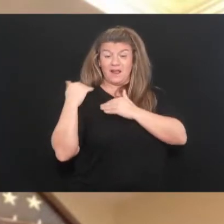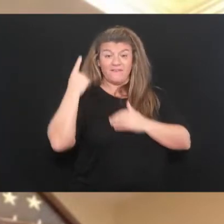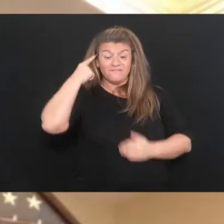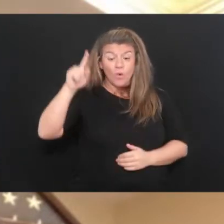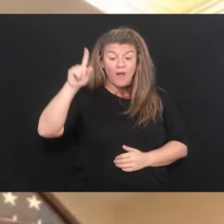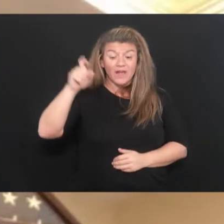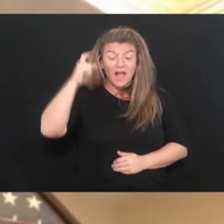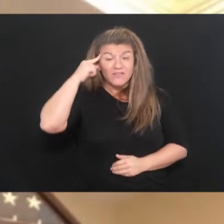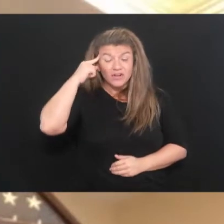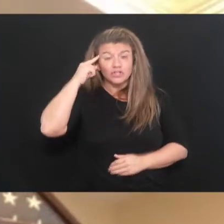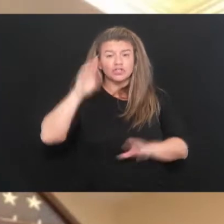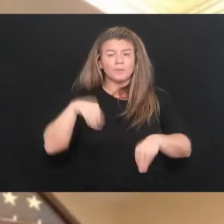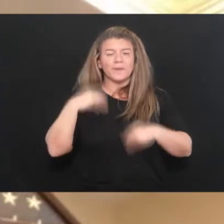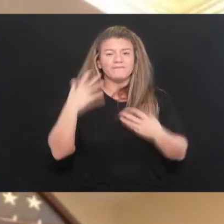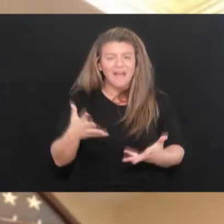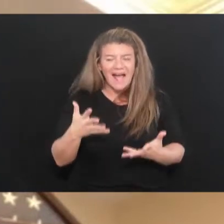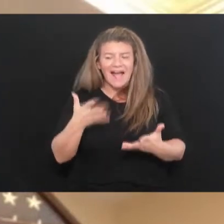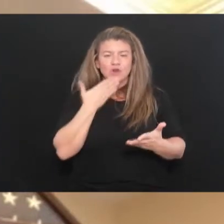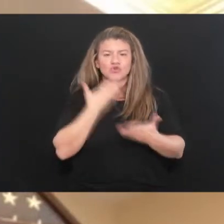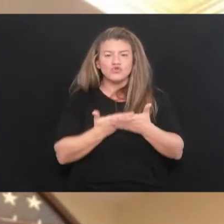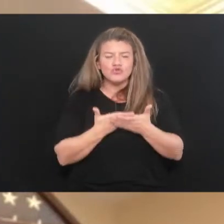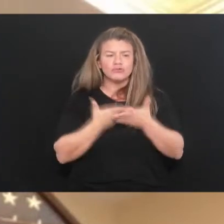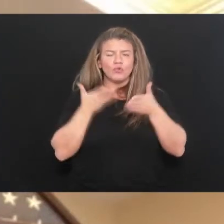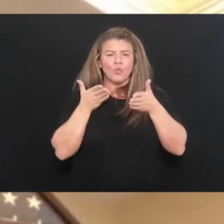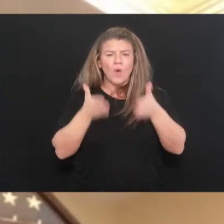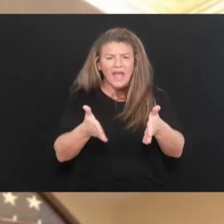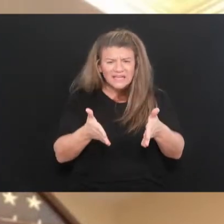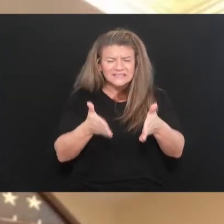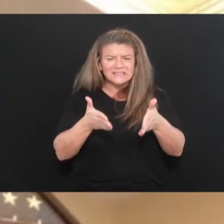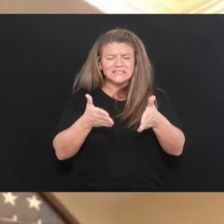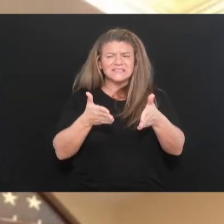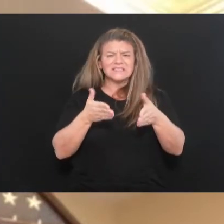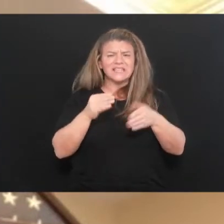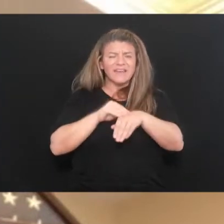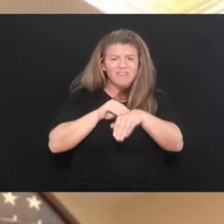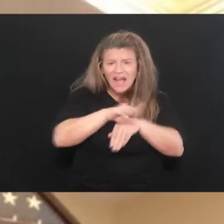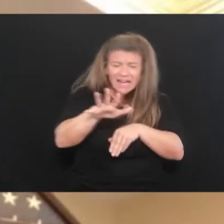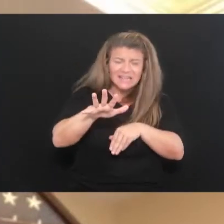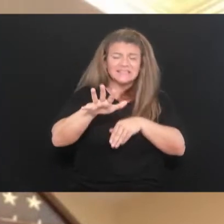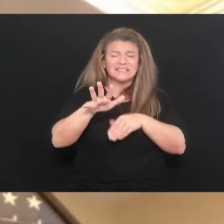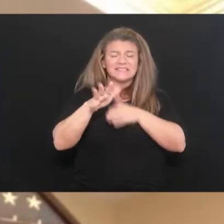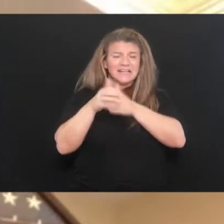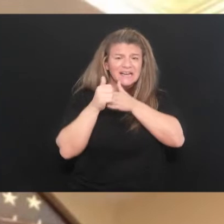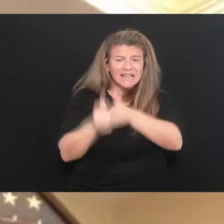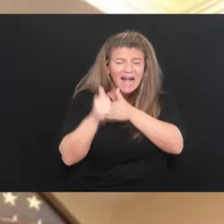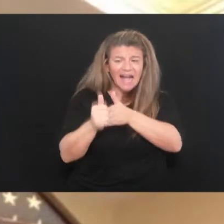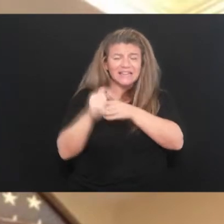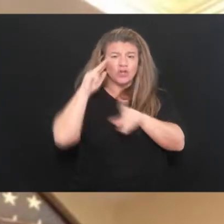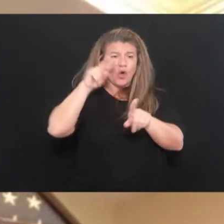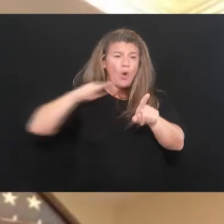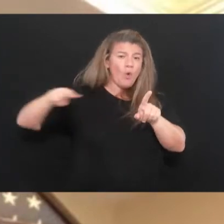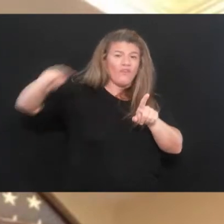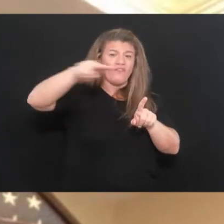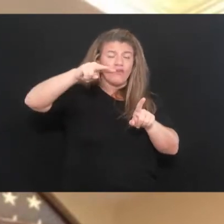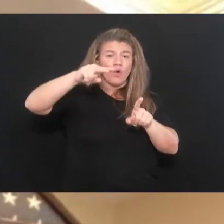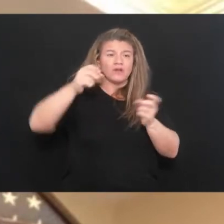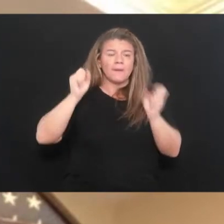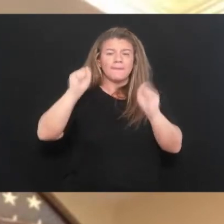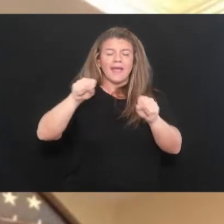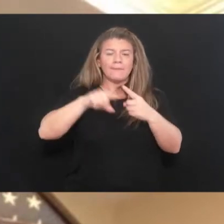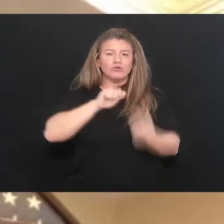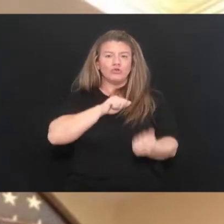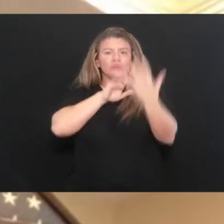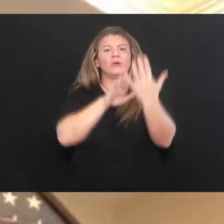governor is to provide strategic advice and guidance and overview to him to be able to